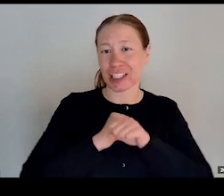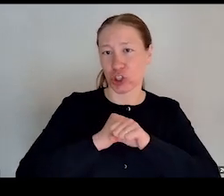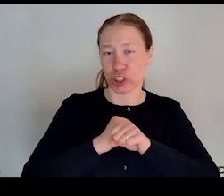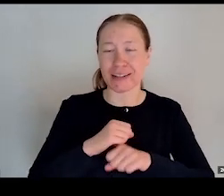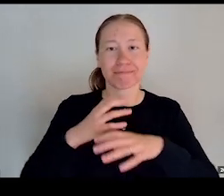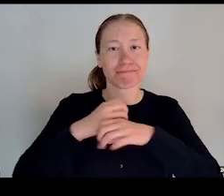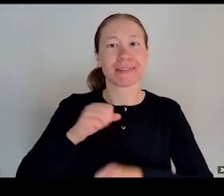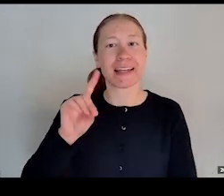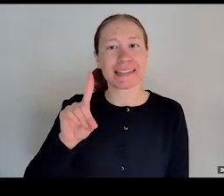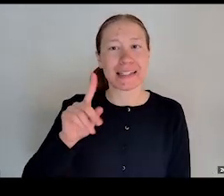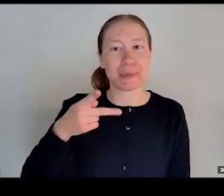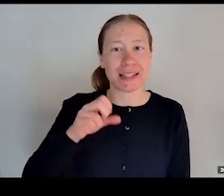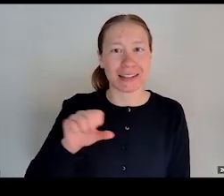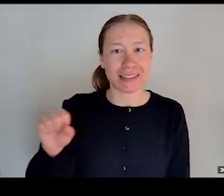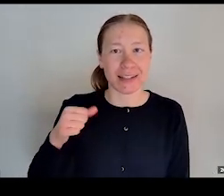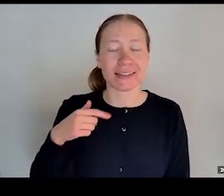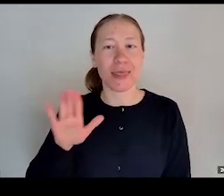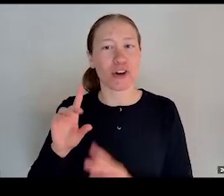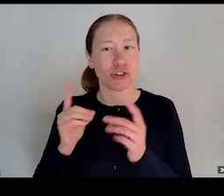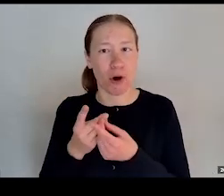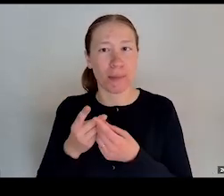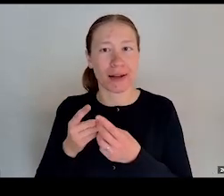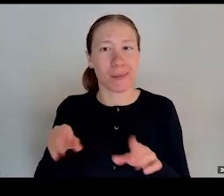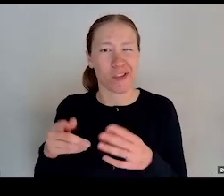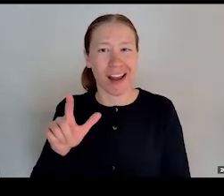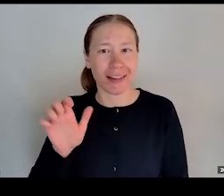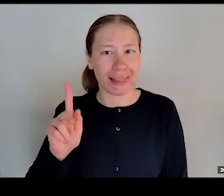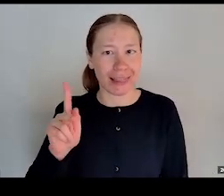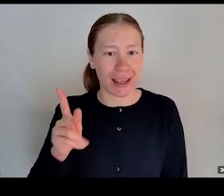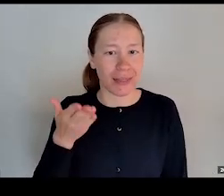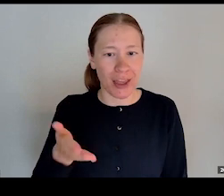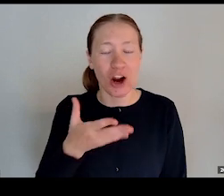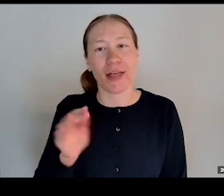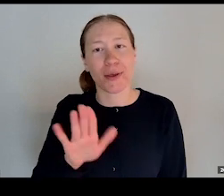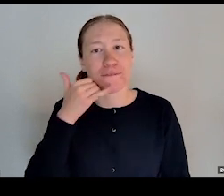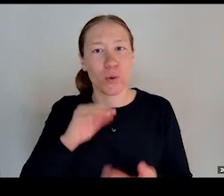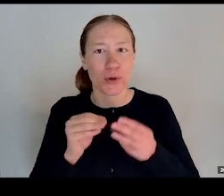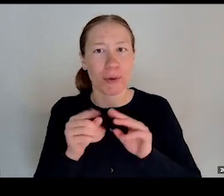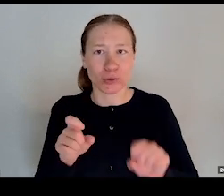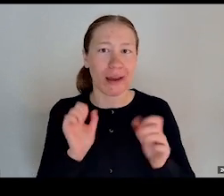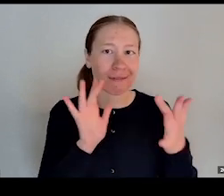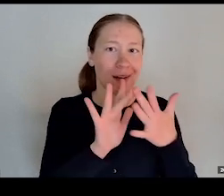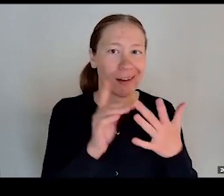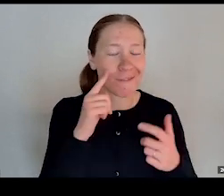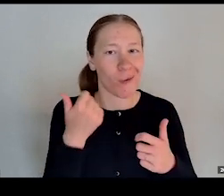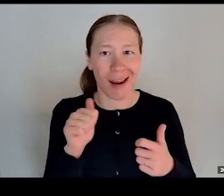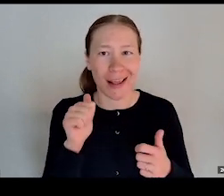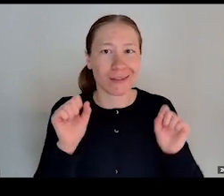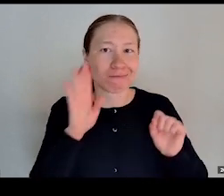have their department linked on this slide as well as their phone number so that you can be in touch with them for any additional considerations they may